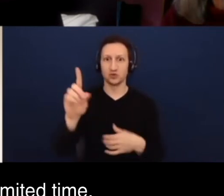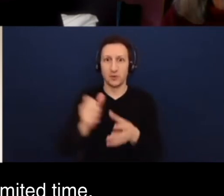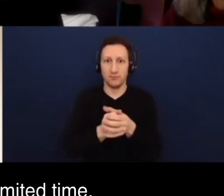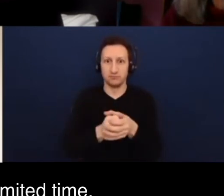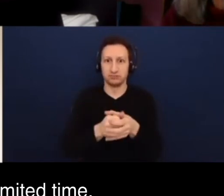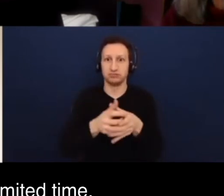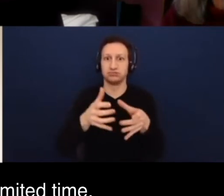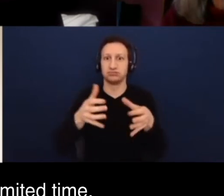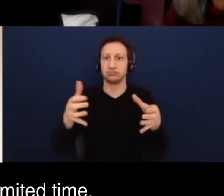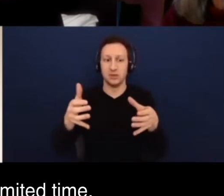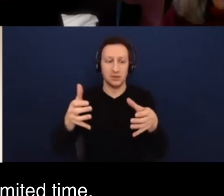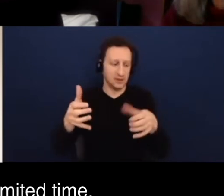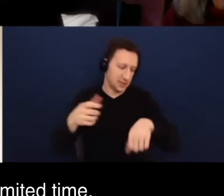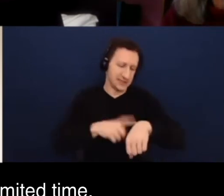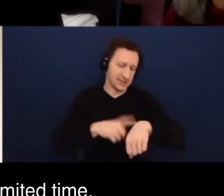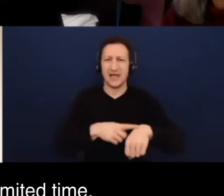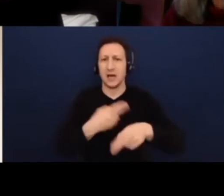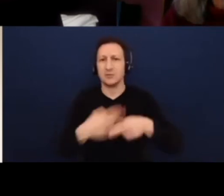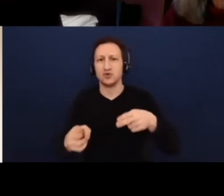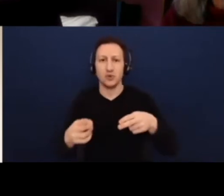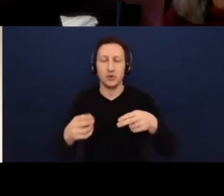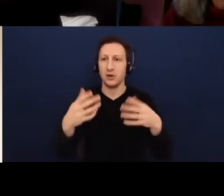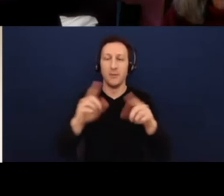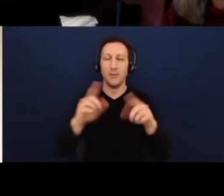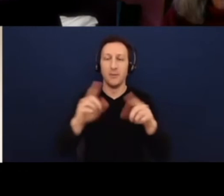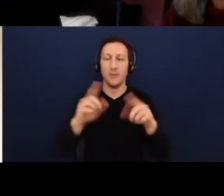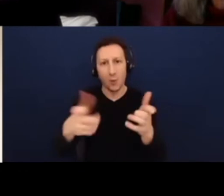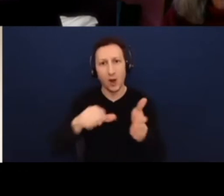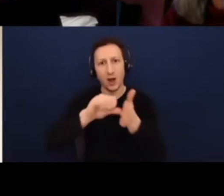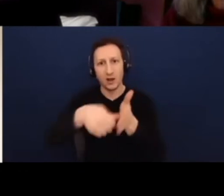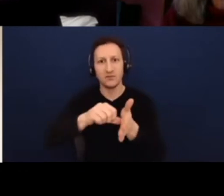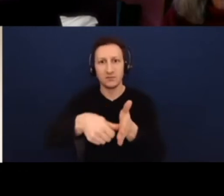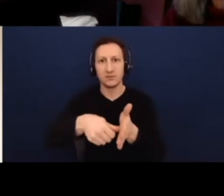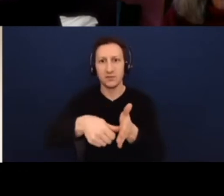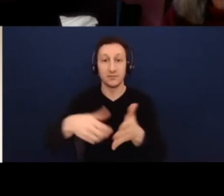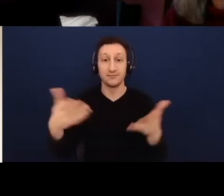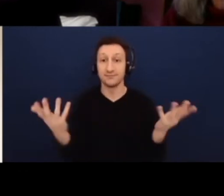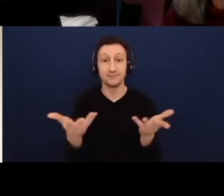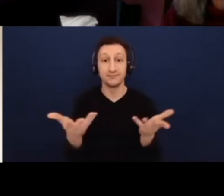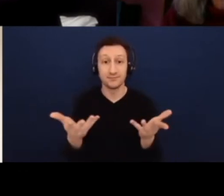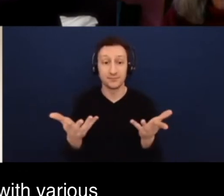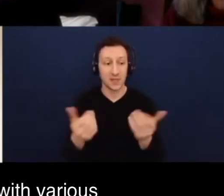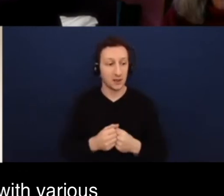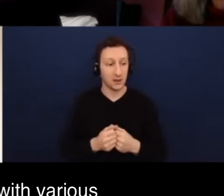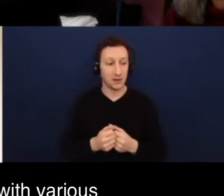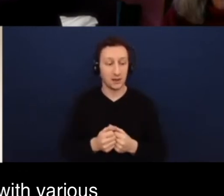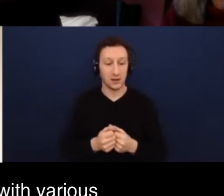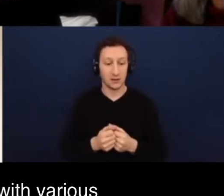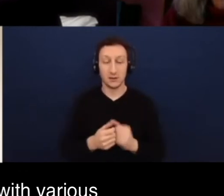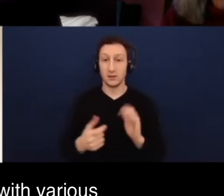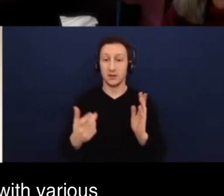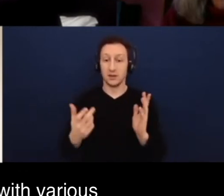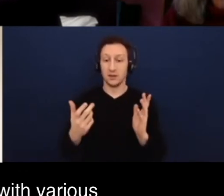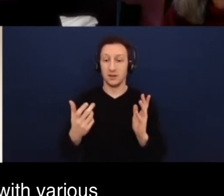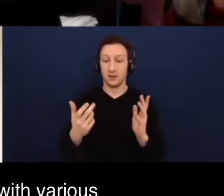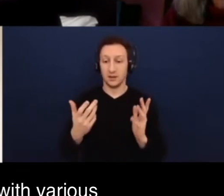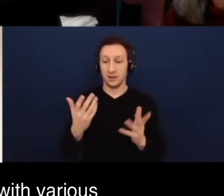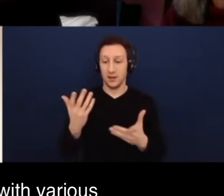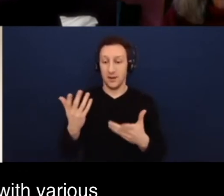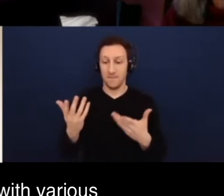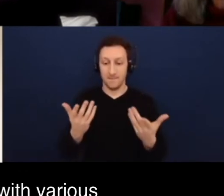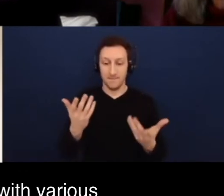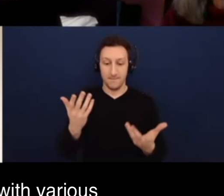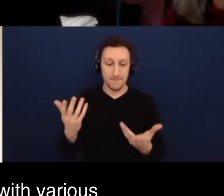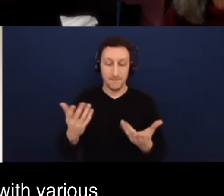We have limited time. But also, we want to take into account that some audio description for people with